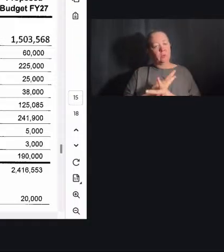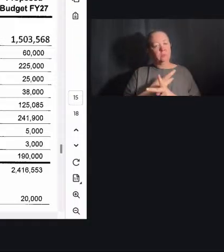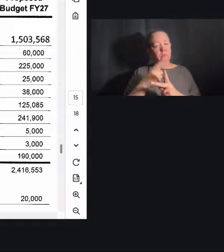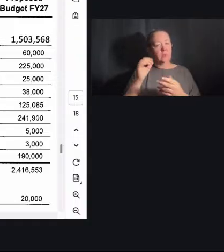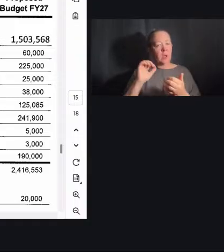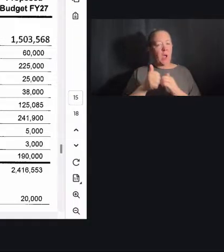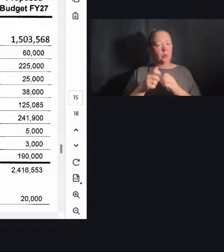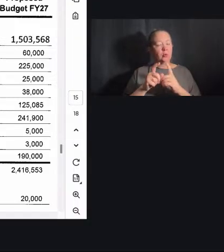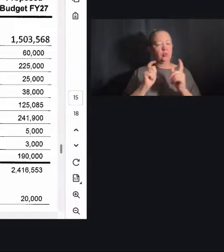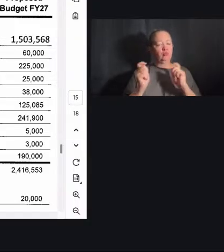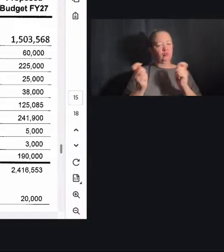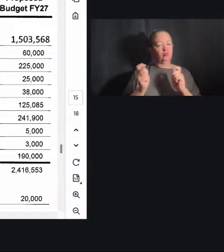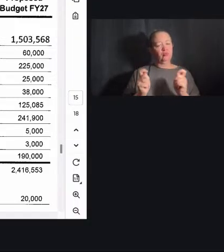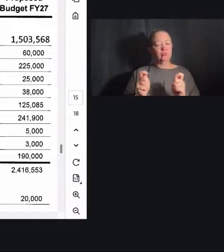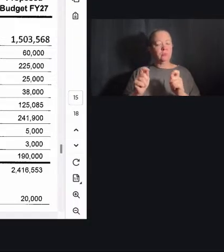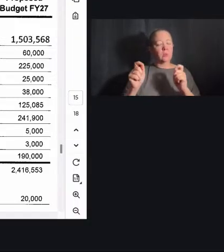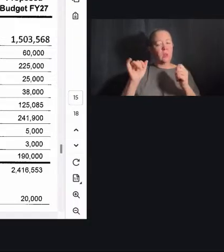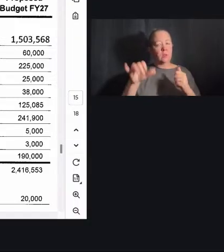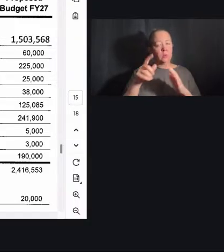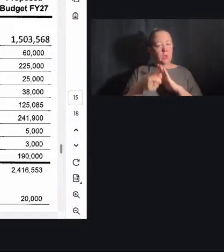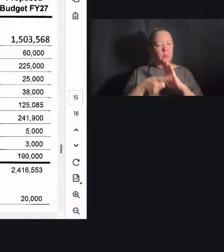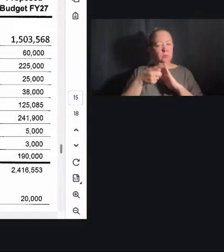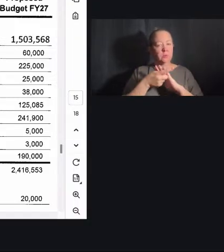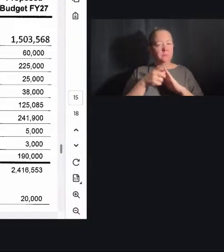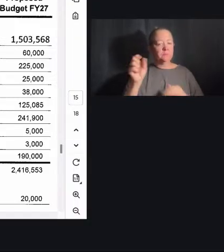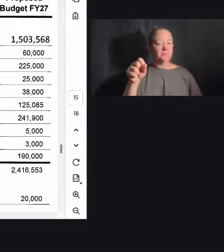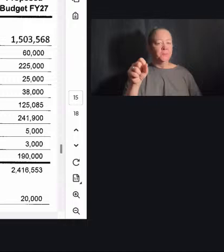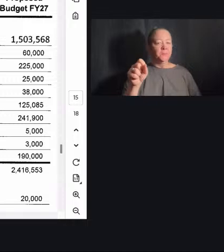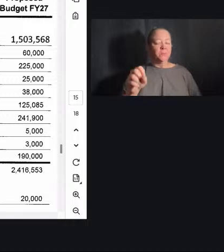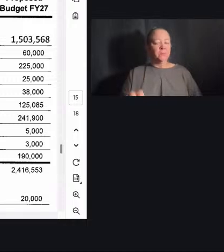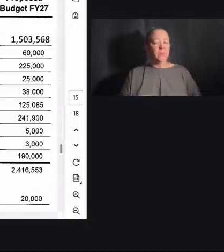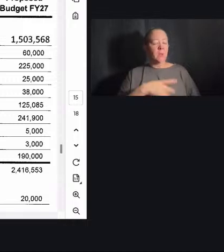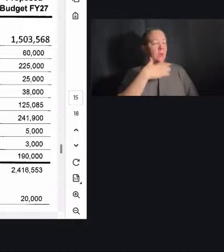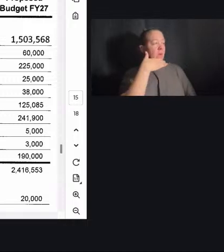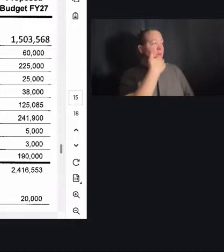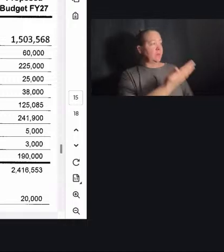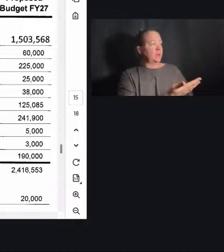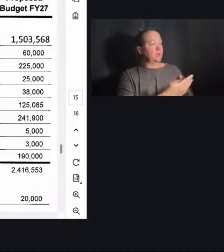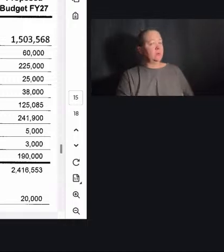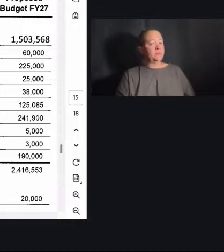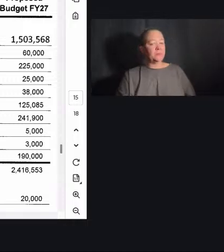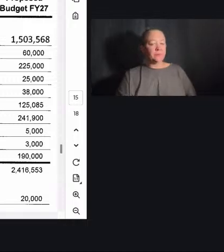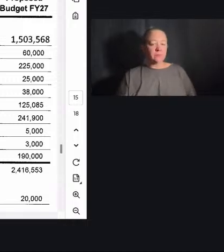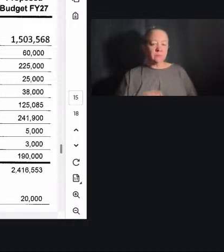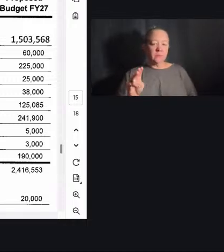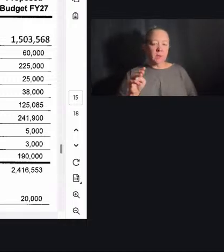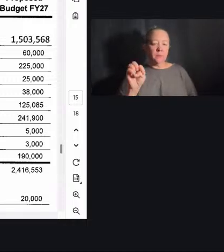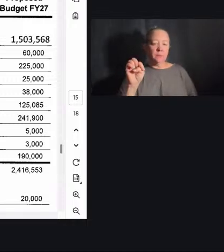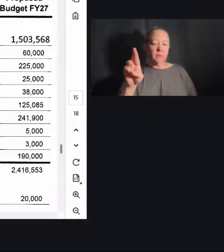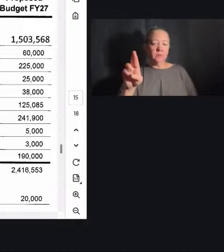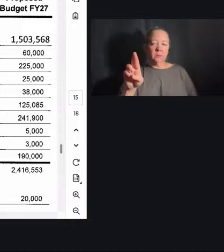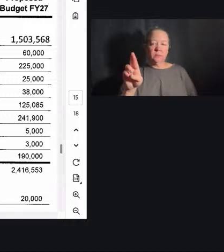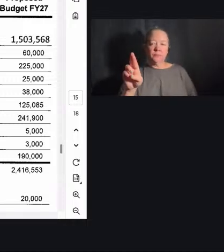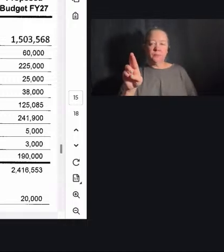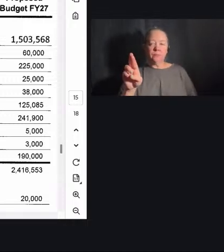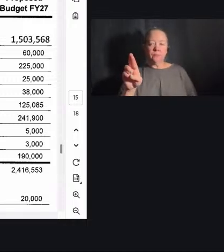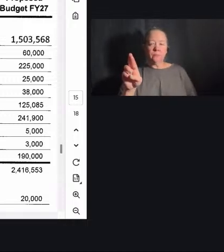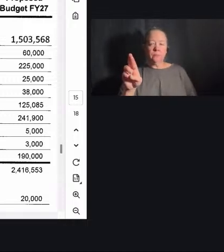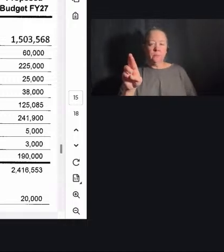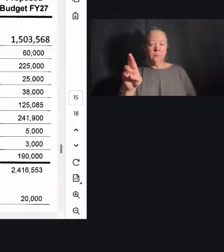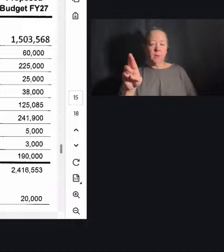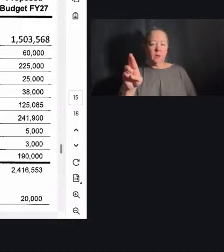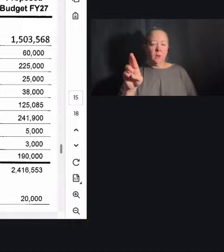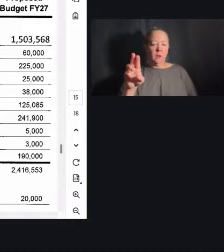that. All right, thank you. Oh, Mr. Glowacek, go ahead. Yes, I'd like to channel the Lorax and speak for the